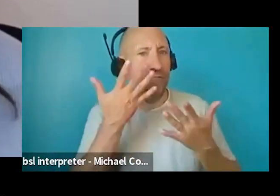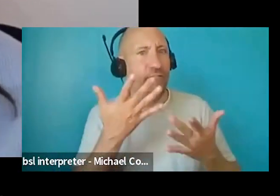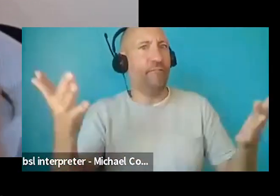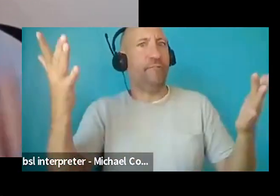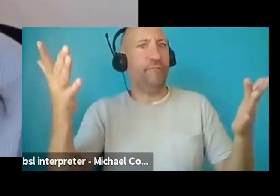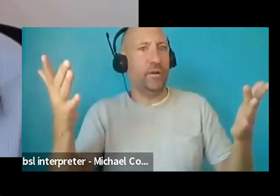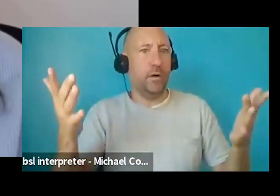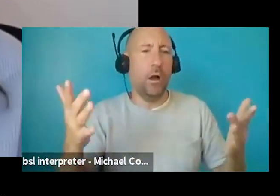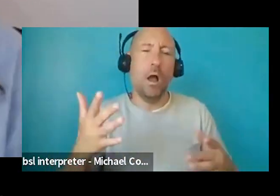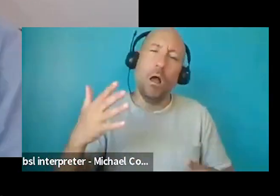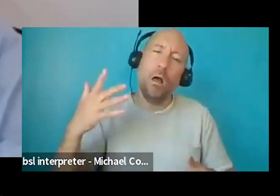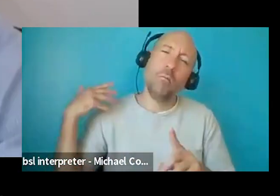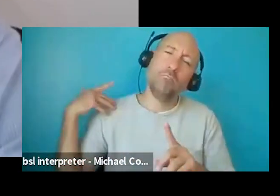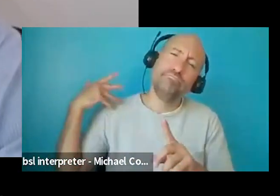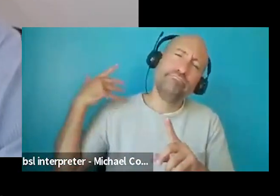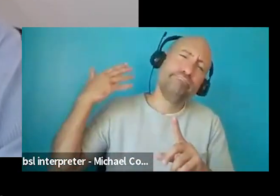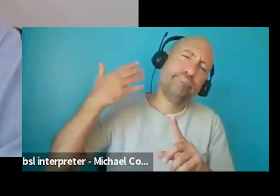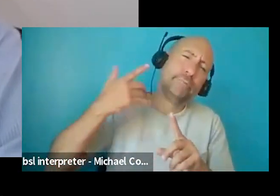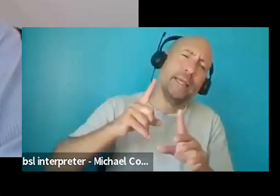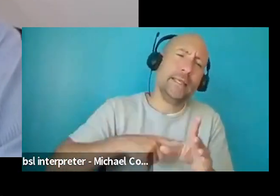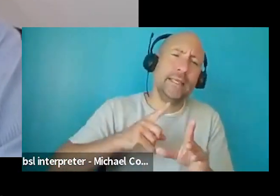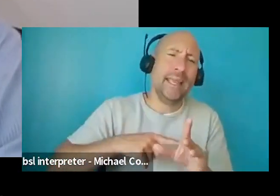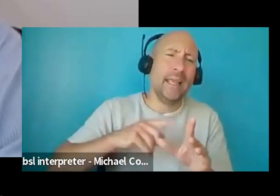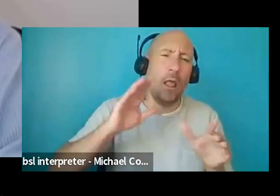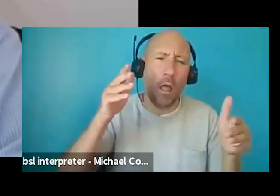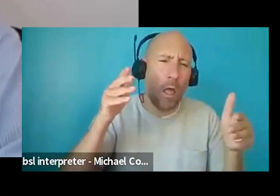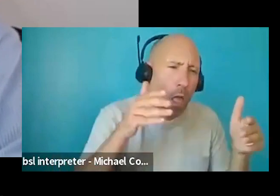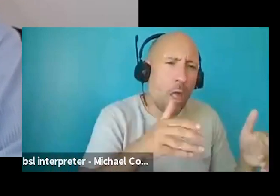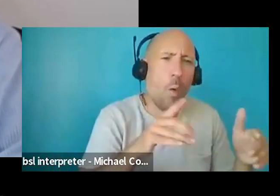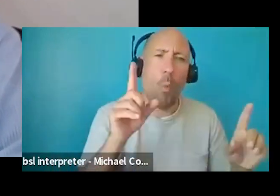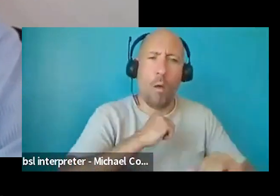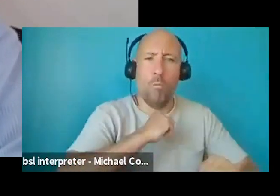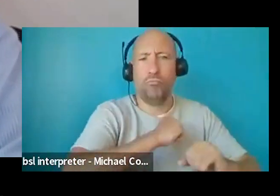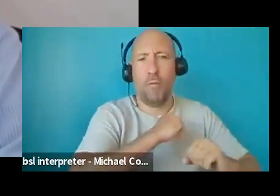past years, especially, we focused on promoting